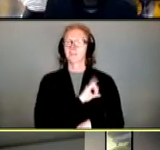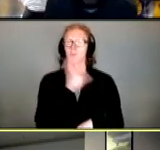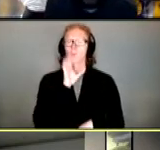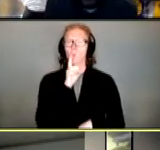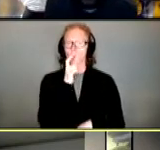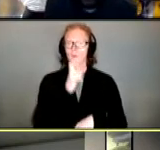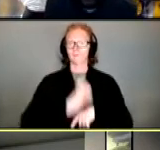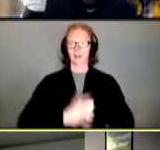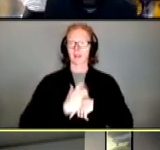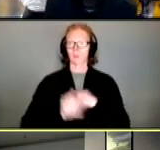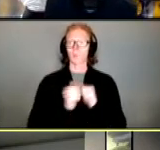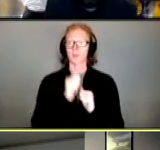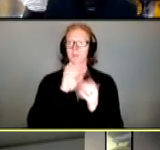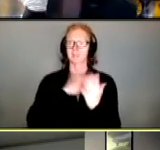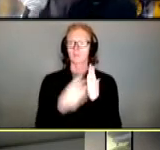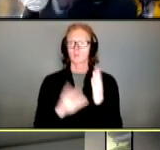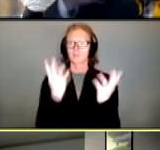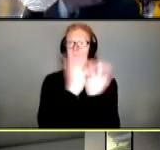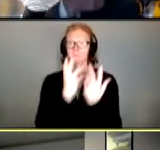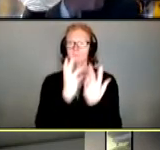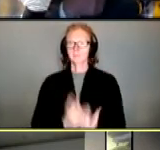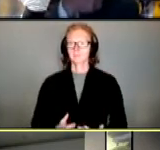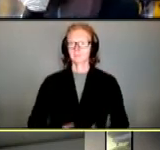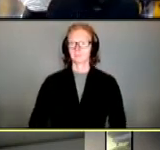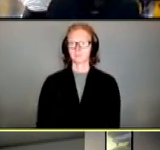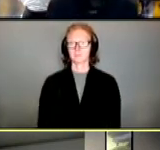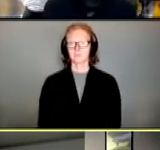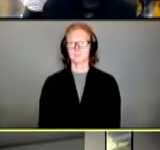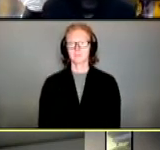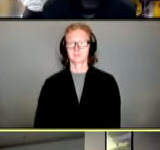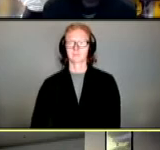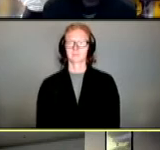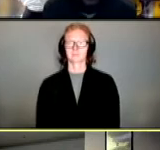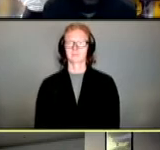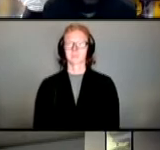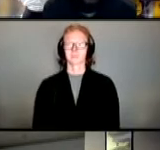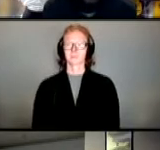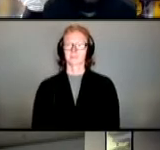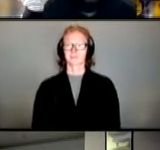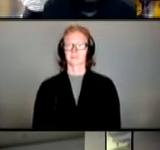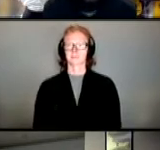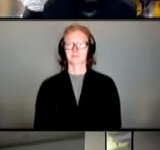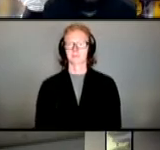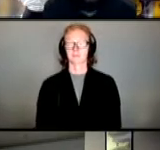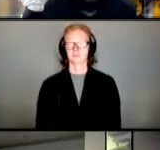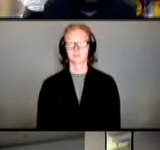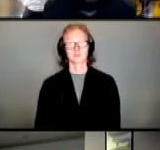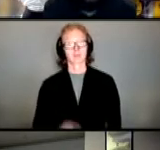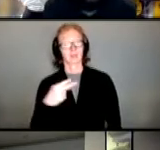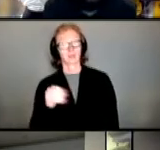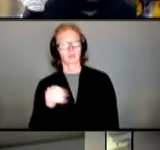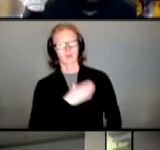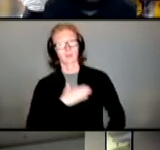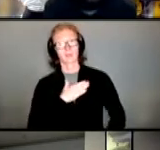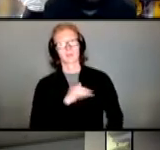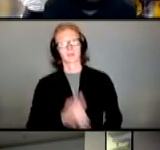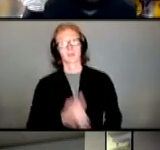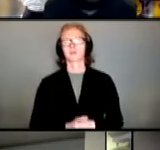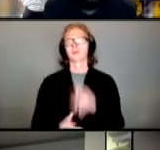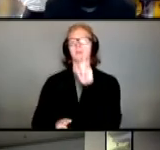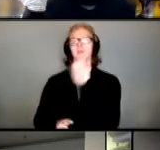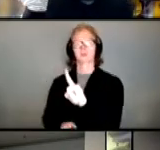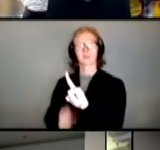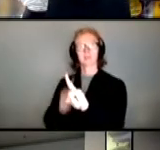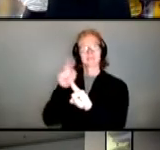on everyone's schedules. I appreciate that. How many police?